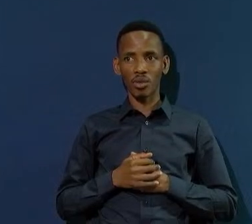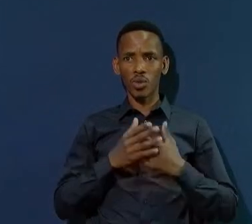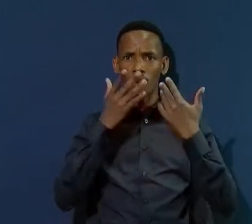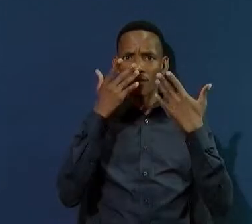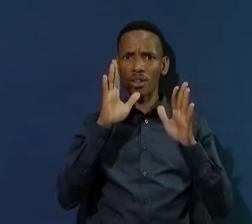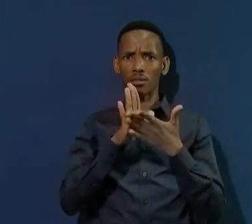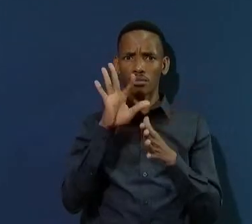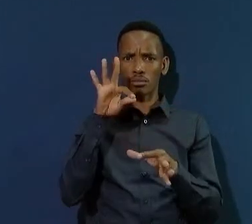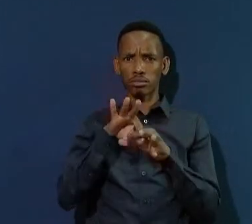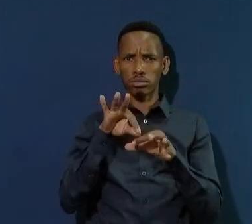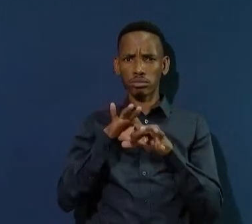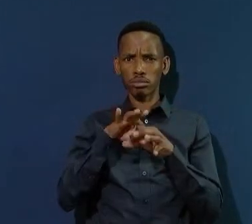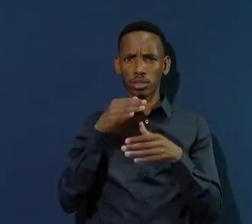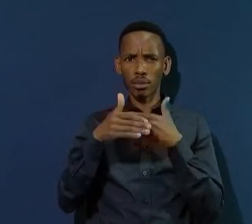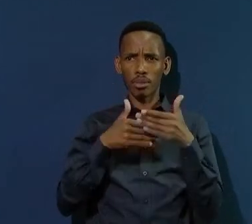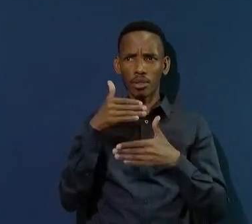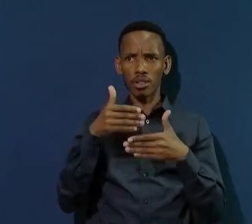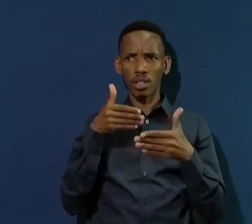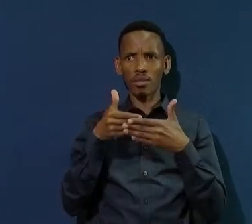electoral process before?